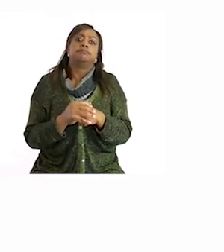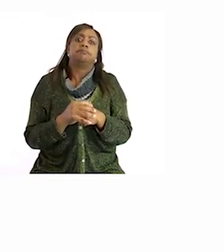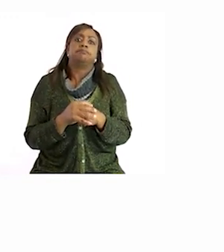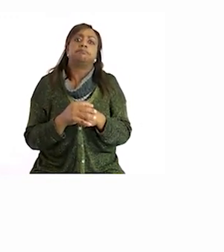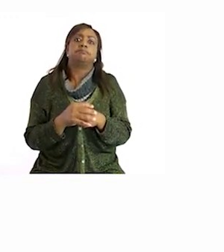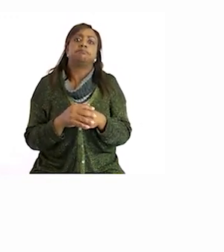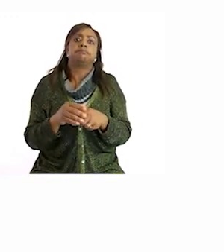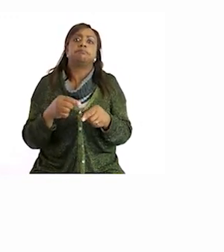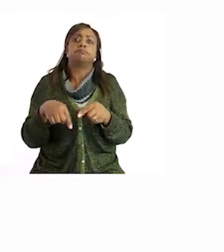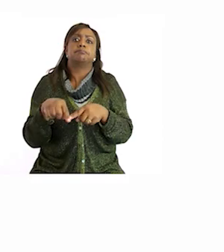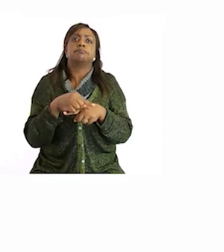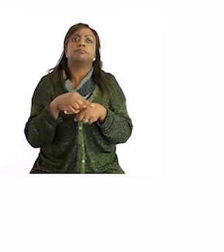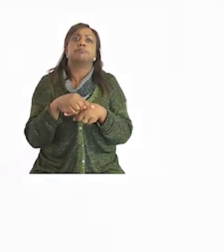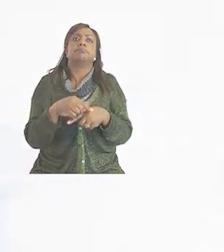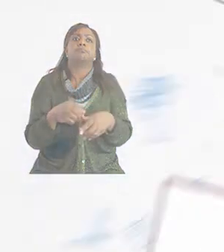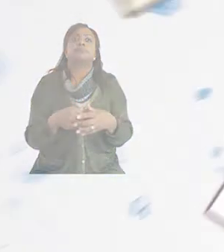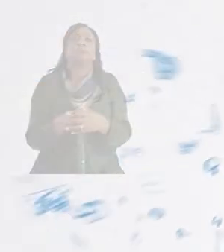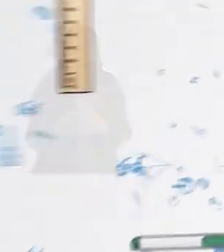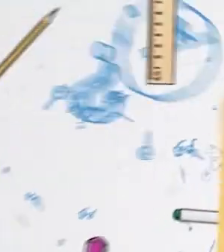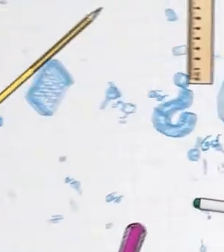out of the male's body.